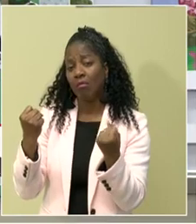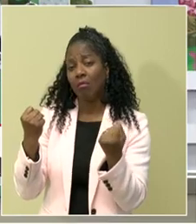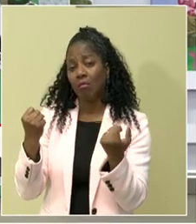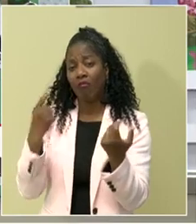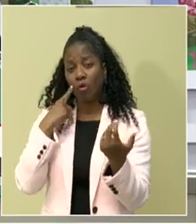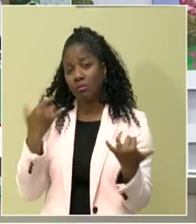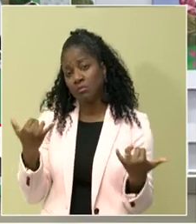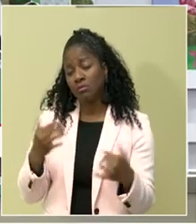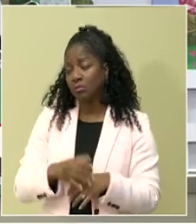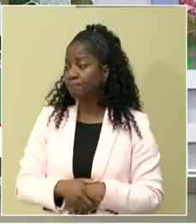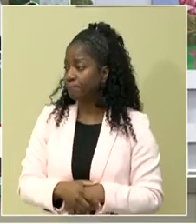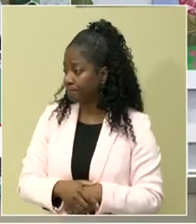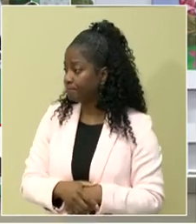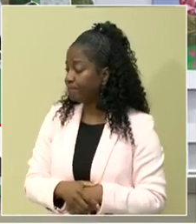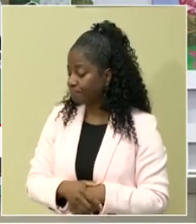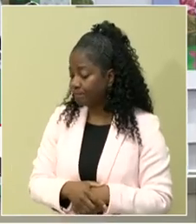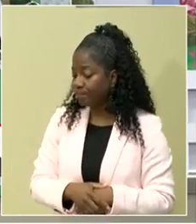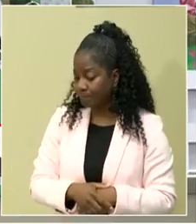interdictions? Well,